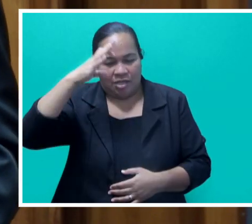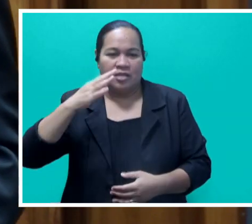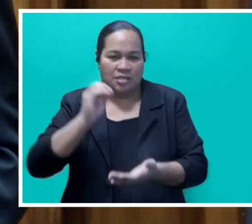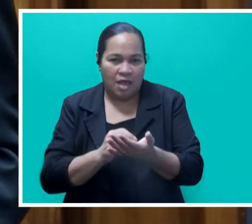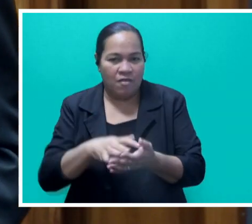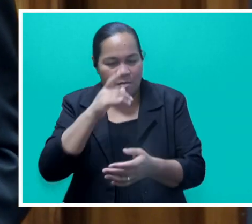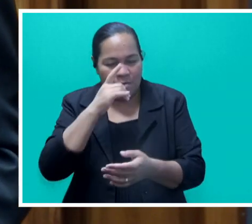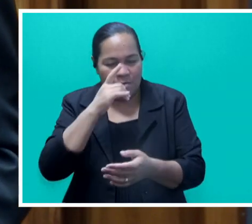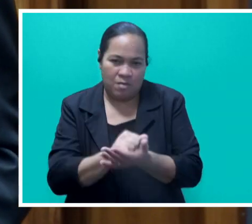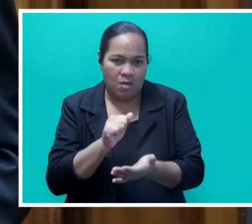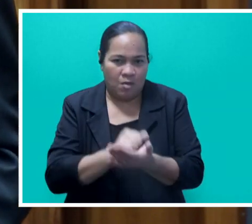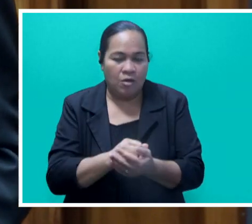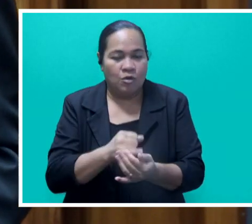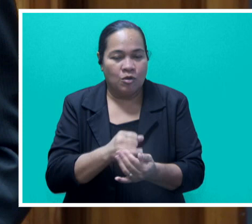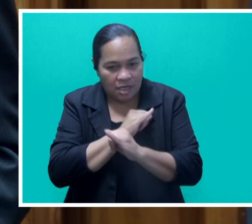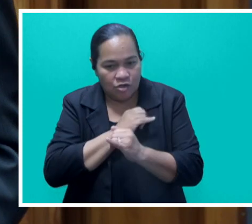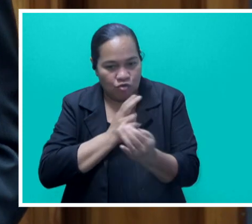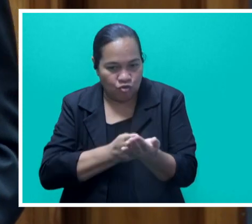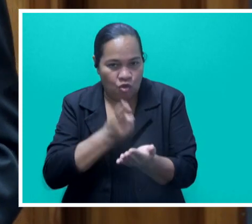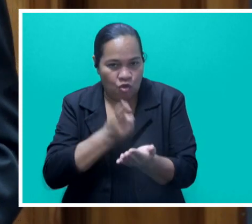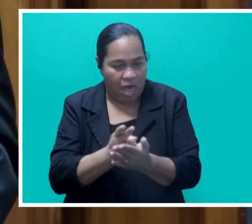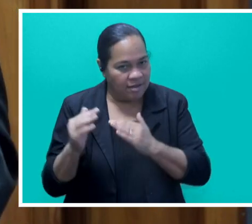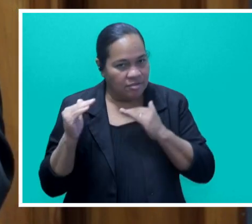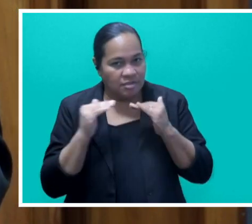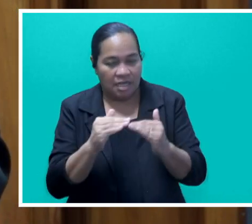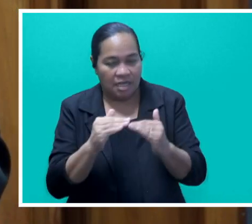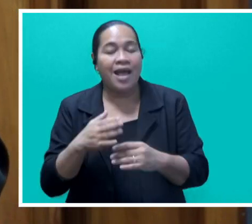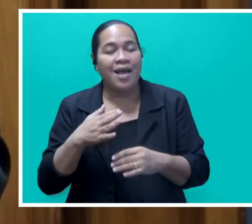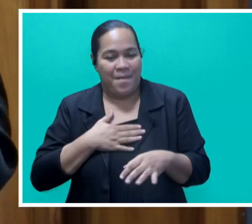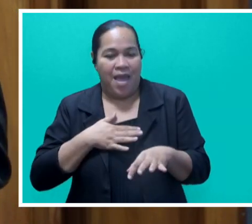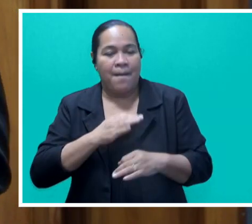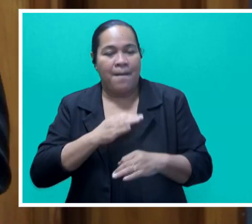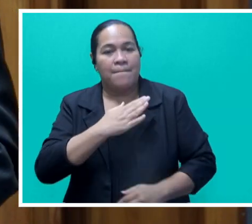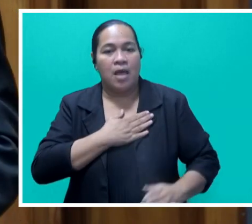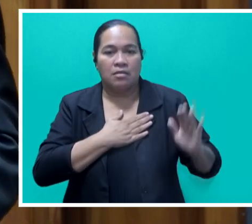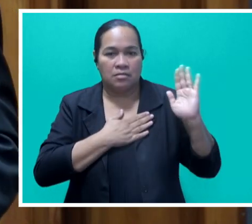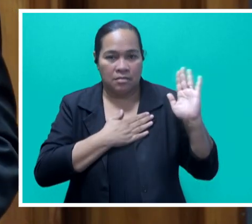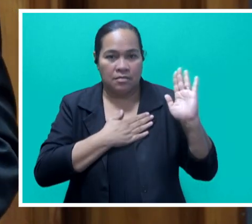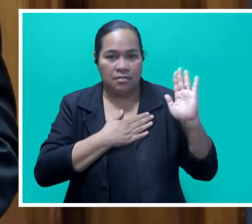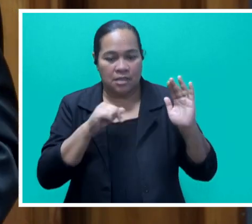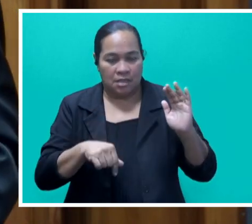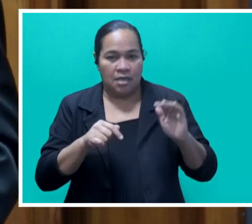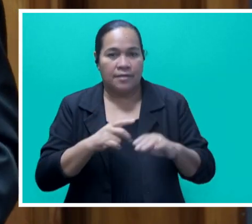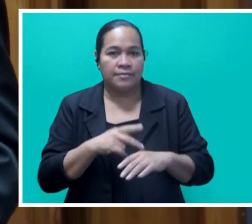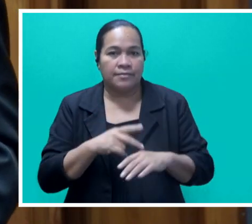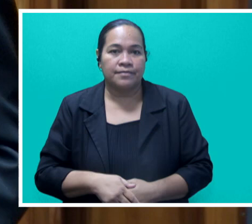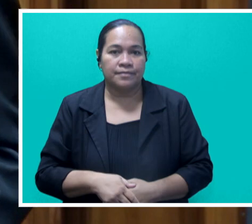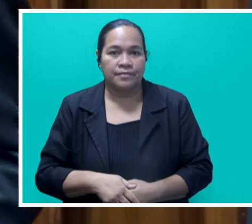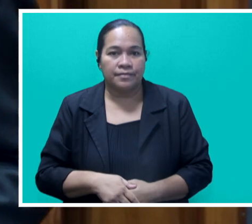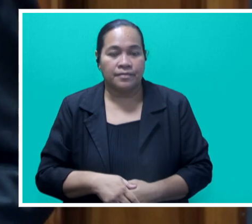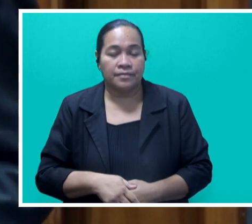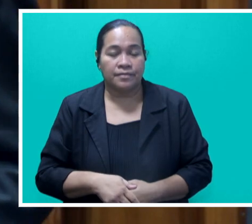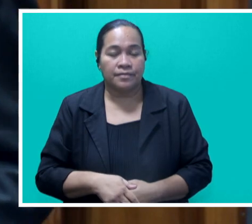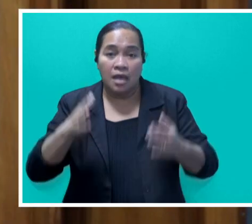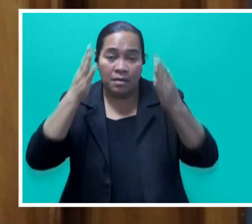with integrity, truth, and justice, and that is my pledge to this House and to the people of Fiji. Mr.